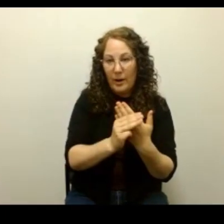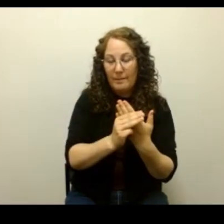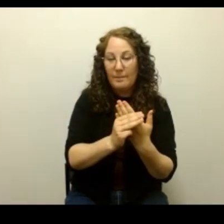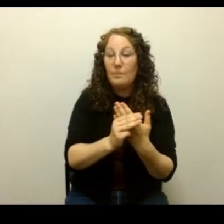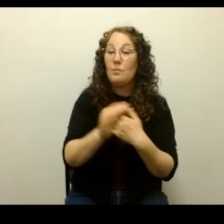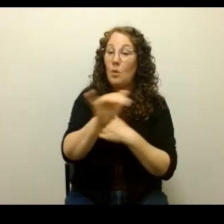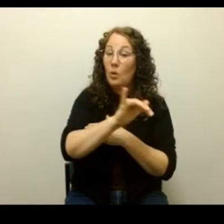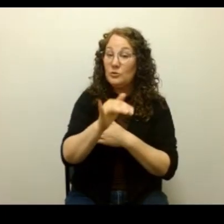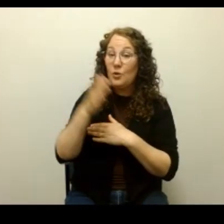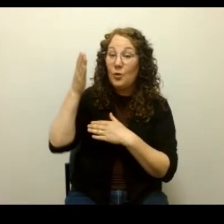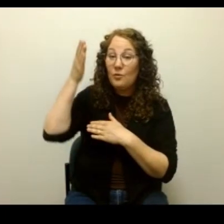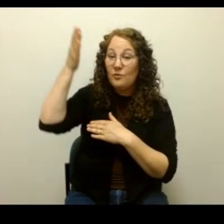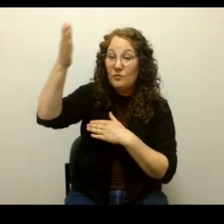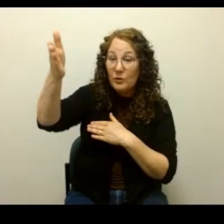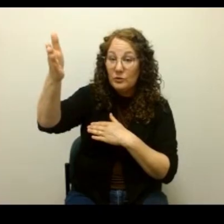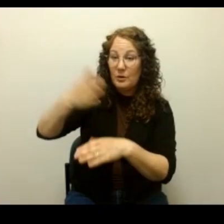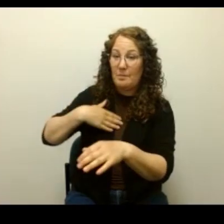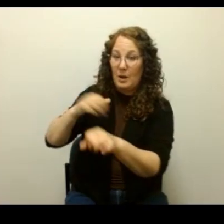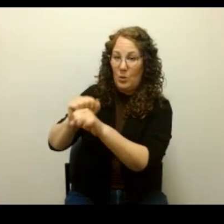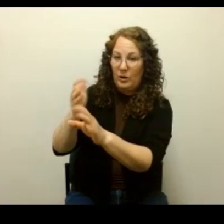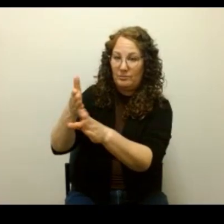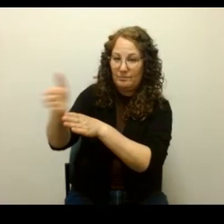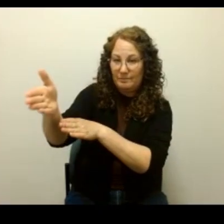eventually the workforce.